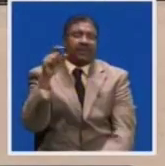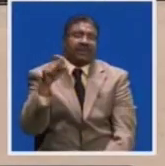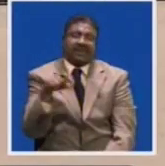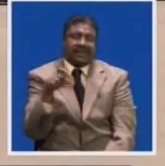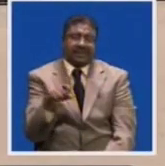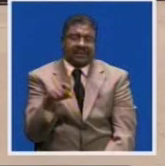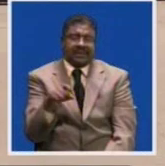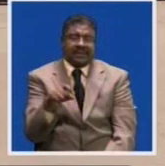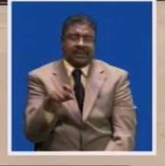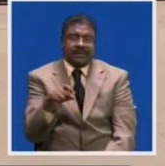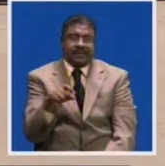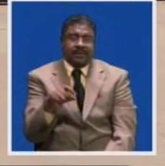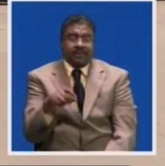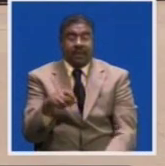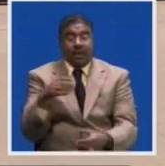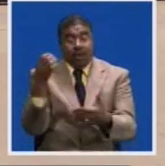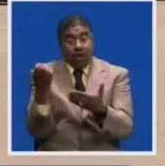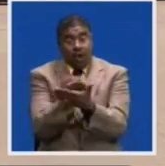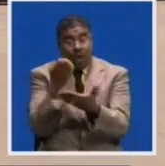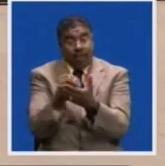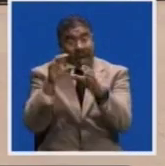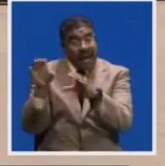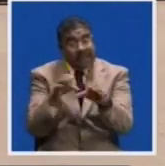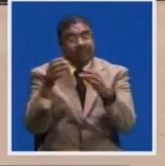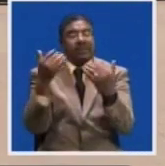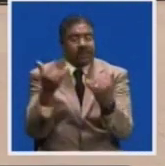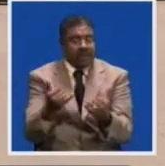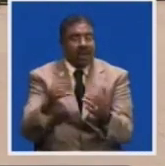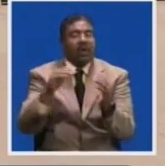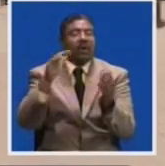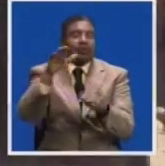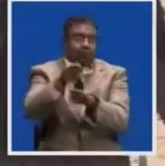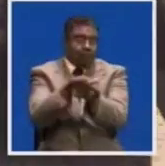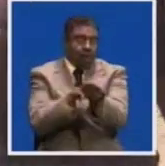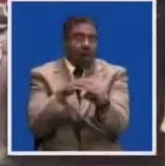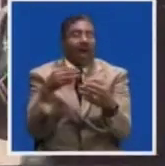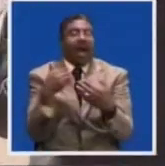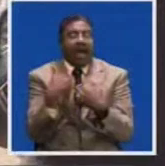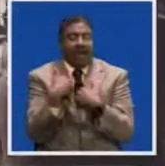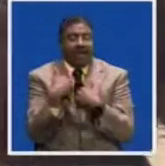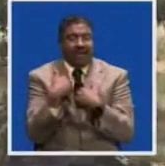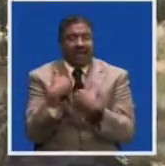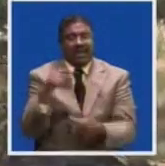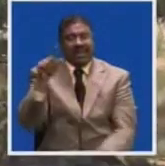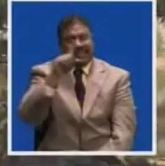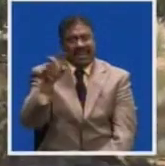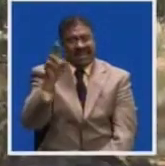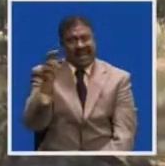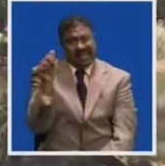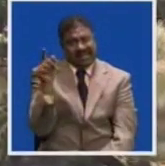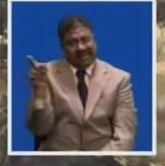Meanwhile, there is a reduction in economic activity at the border posts. But top of the Zambia Revenue Authority's concerns